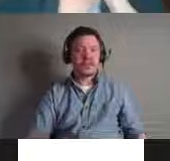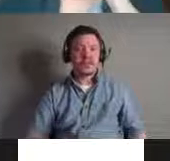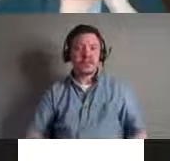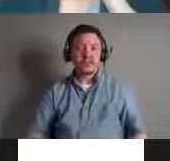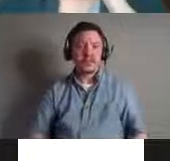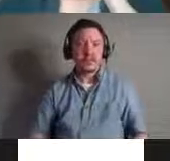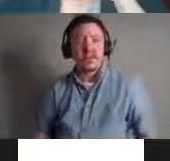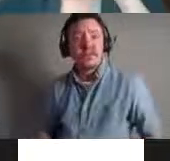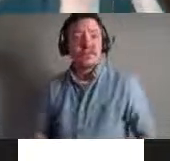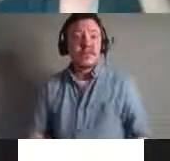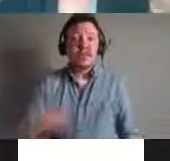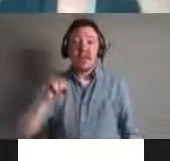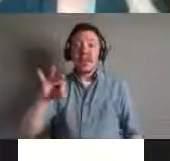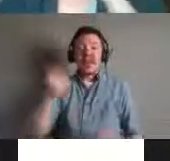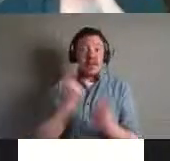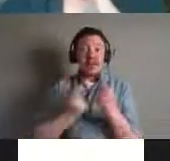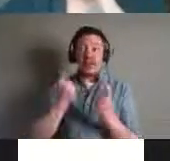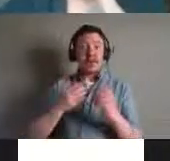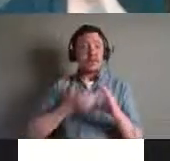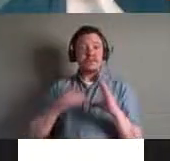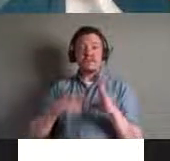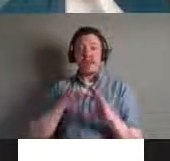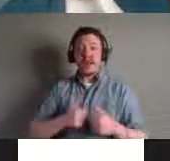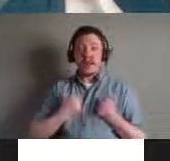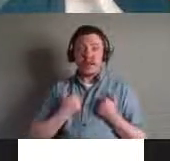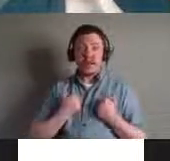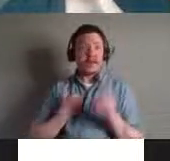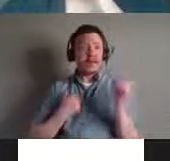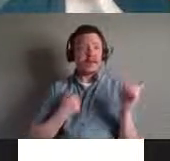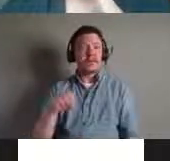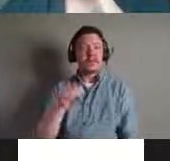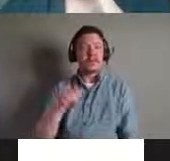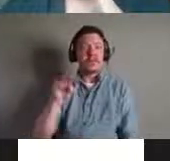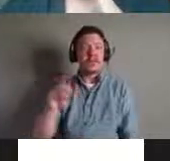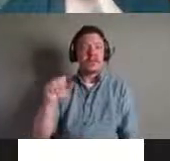And yeah, if you have any questions, this is my email address, smural@rac.org.